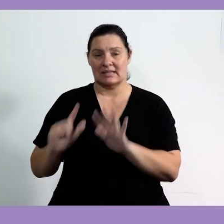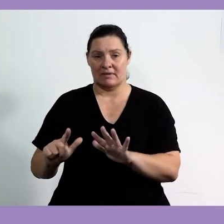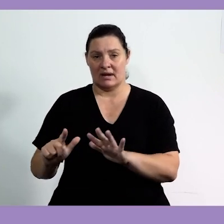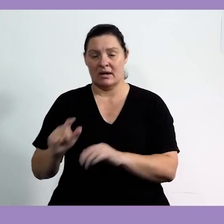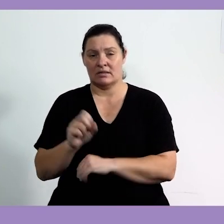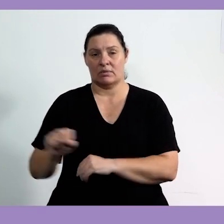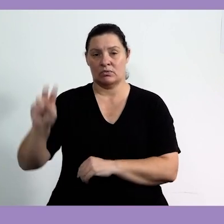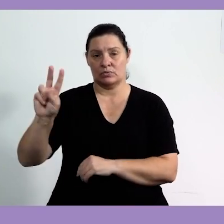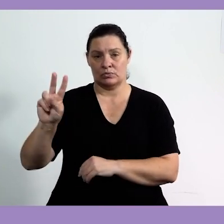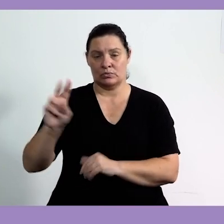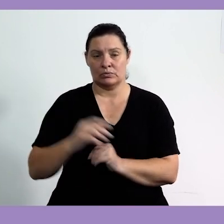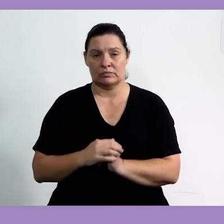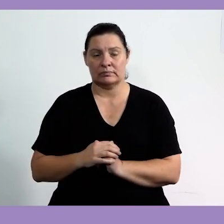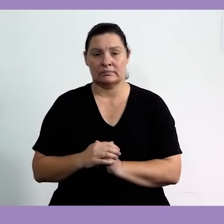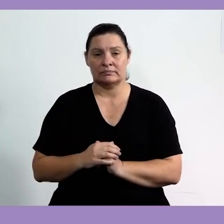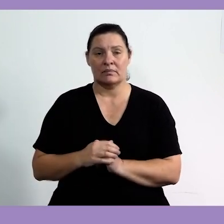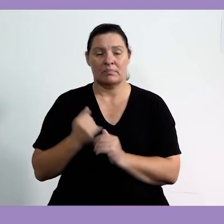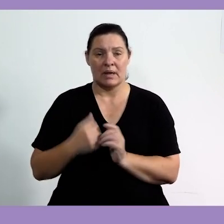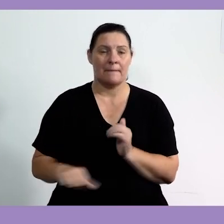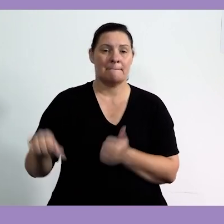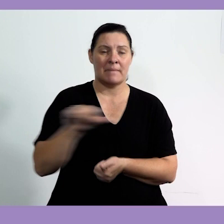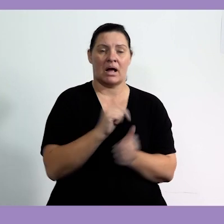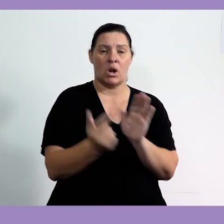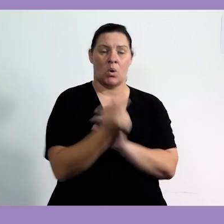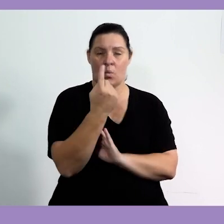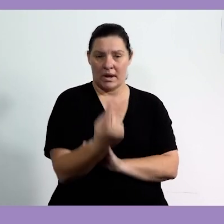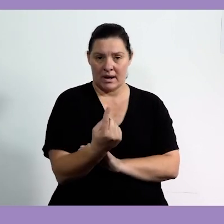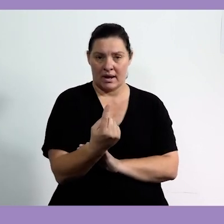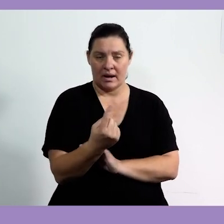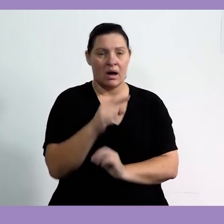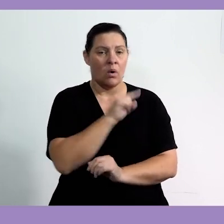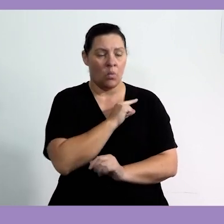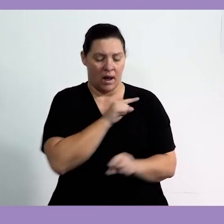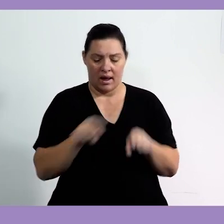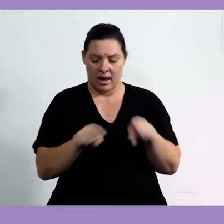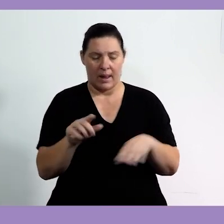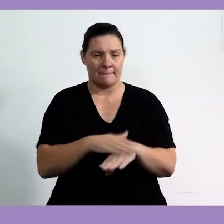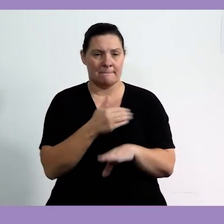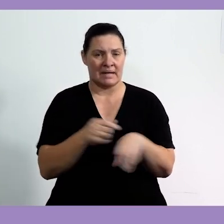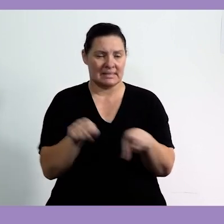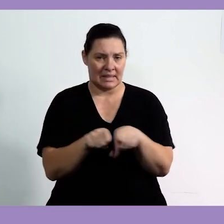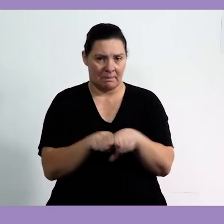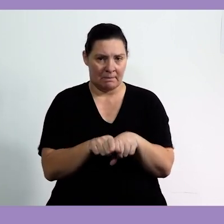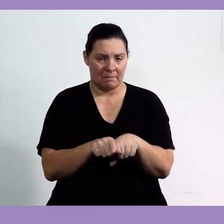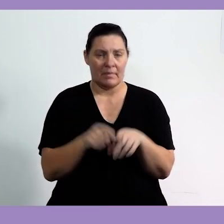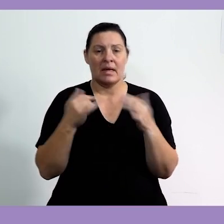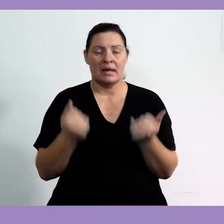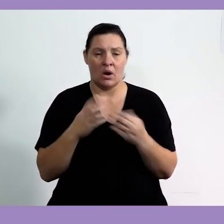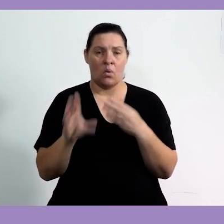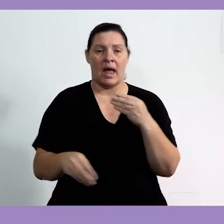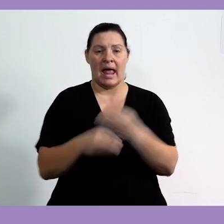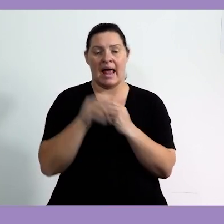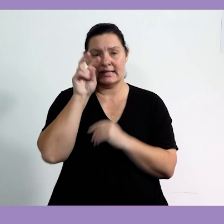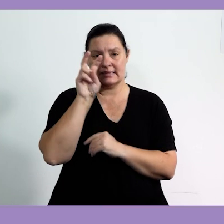multiplied by 7 to the exponent 2. But this takes us back to law number 1, where because we have the same base, we are going